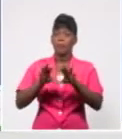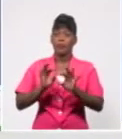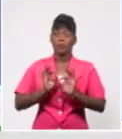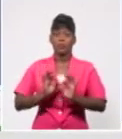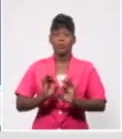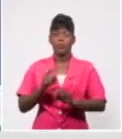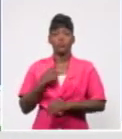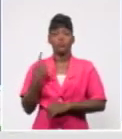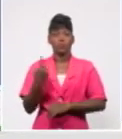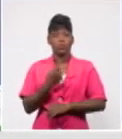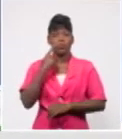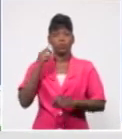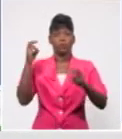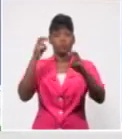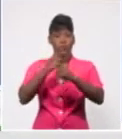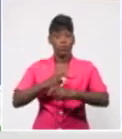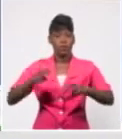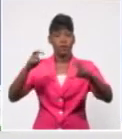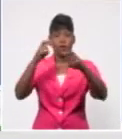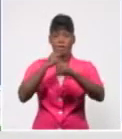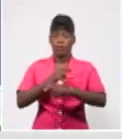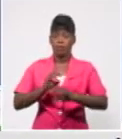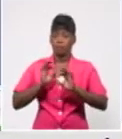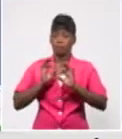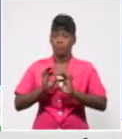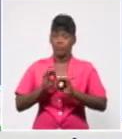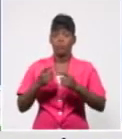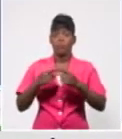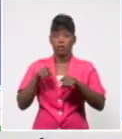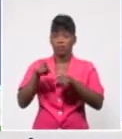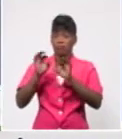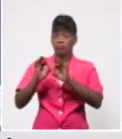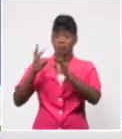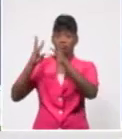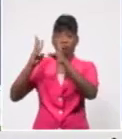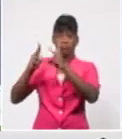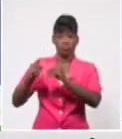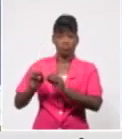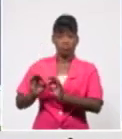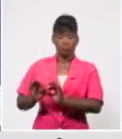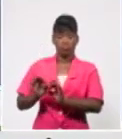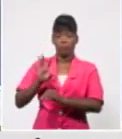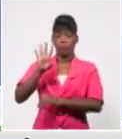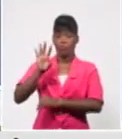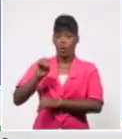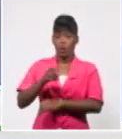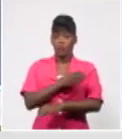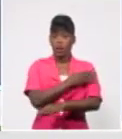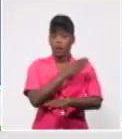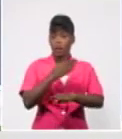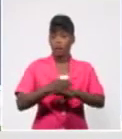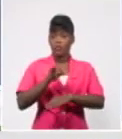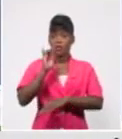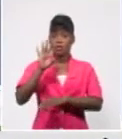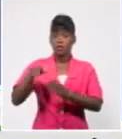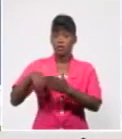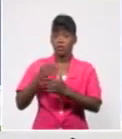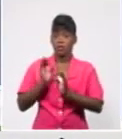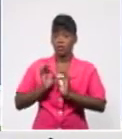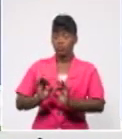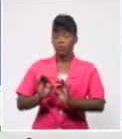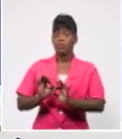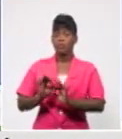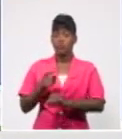and responsibility of the entire population is required. By age groups, 16 individuals are under the